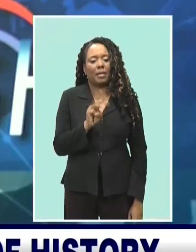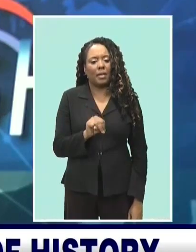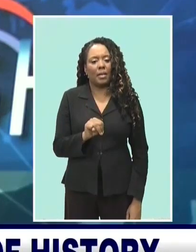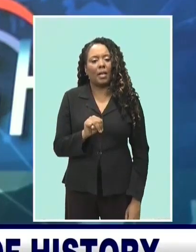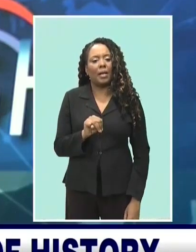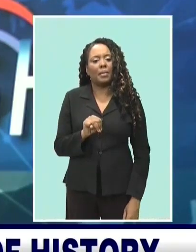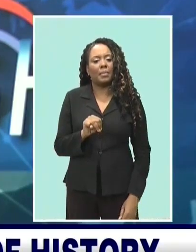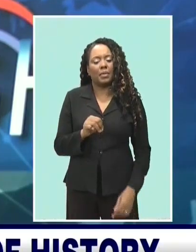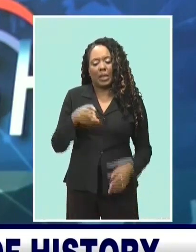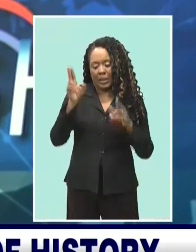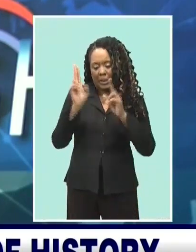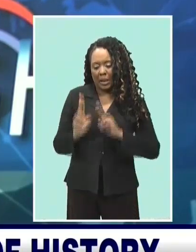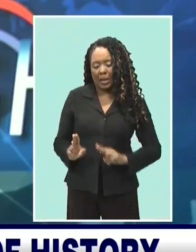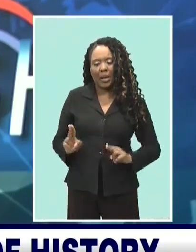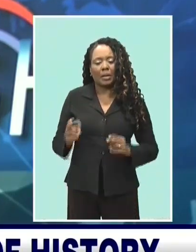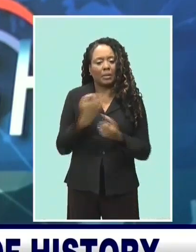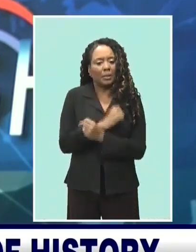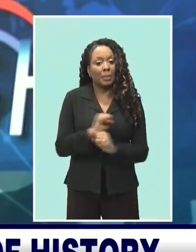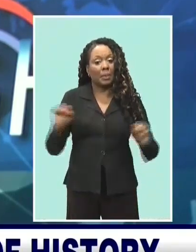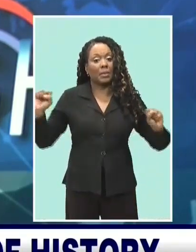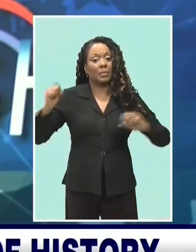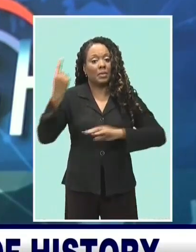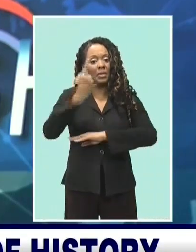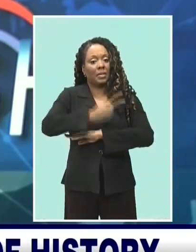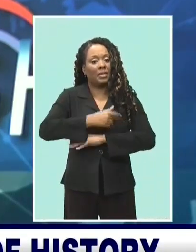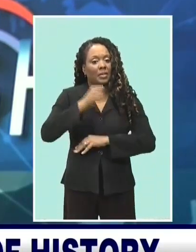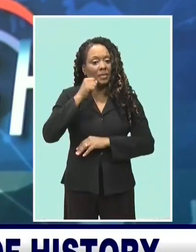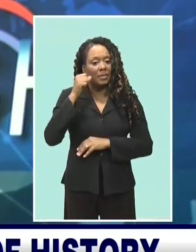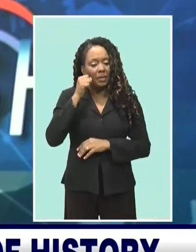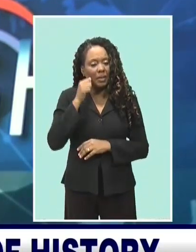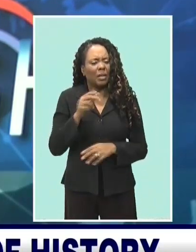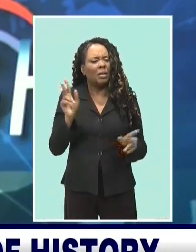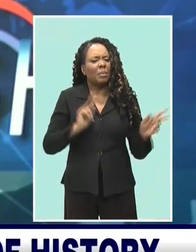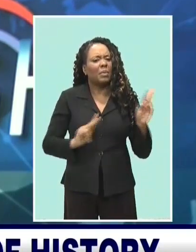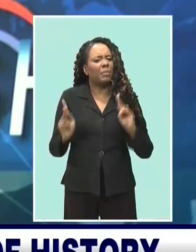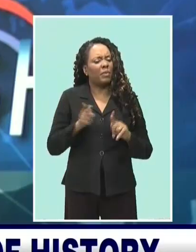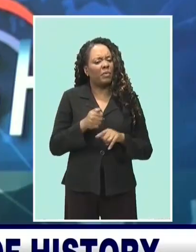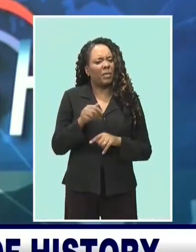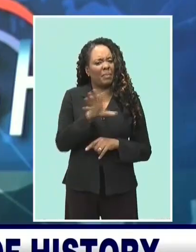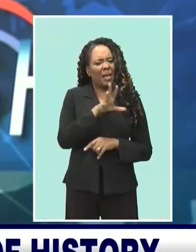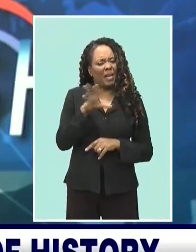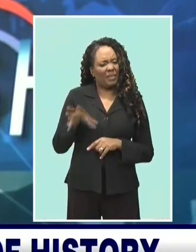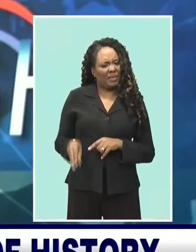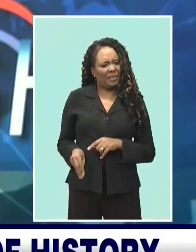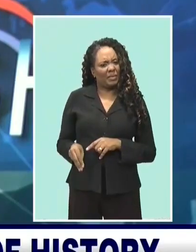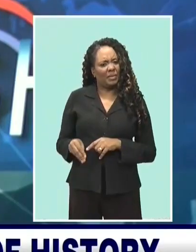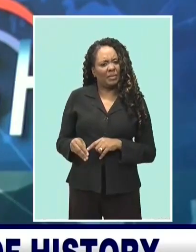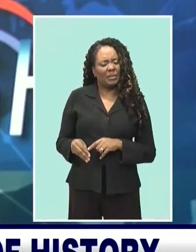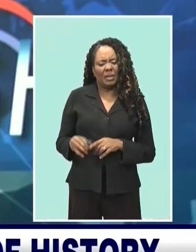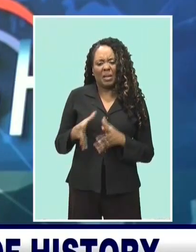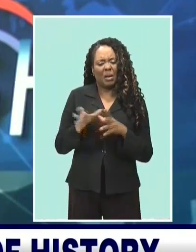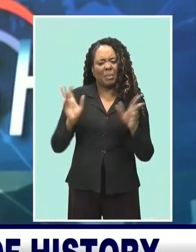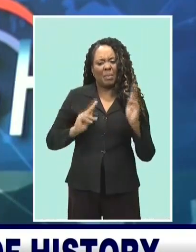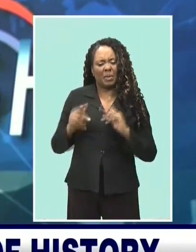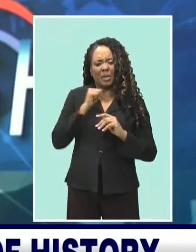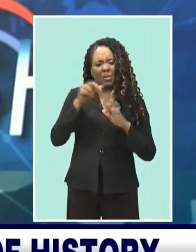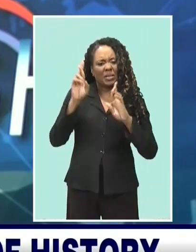Barbados observed Emancipation Day yesterday. He says people of African descent are still the most disrespected